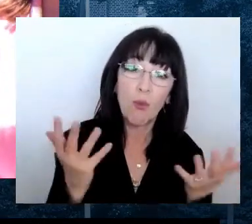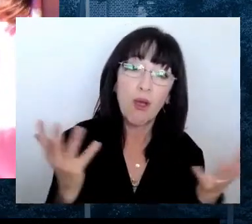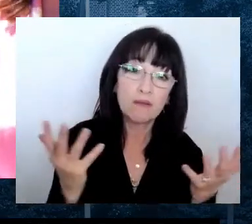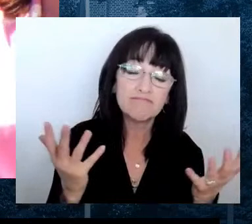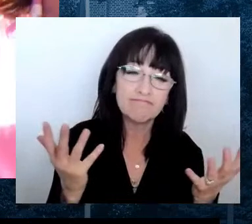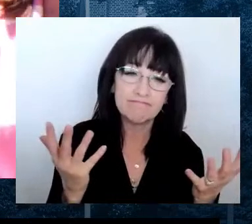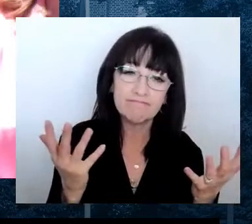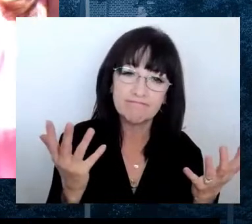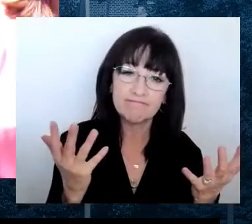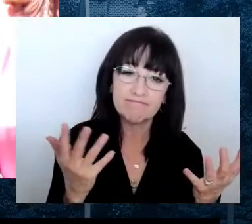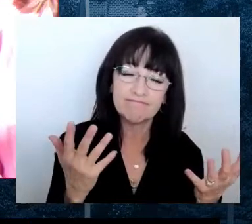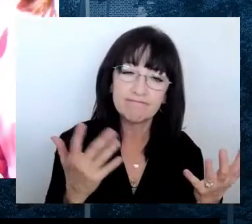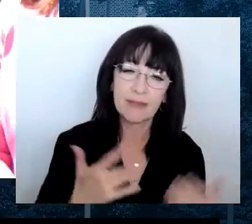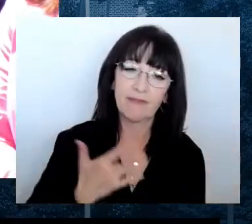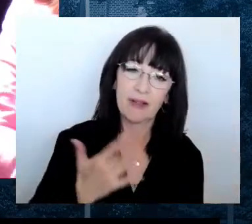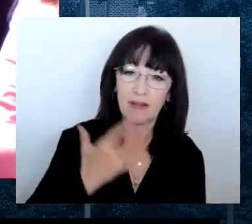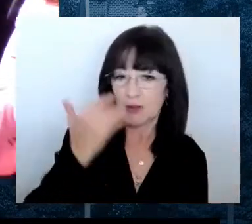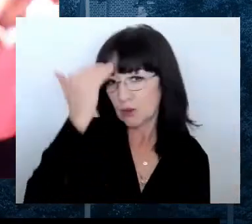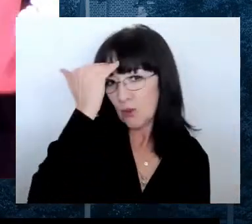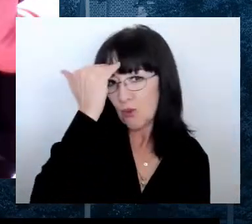to be the governor of a state